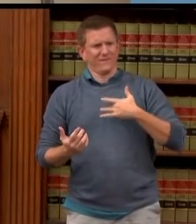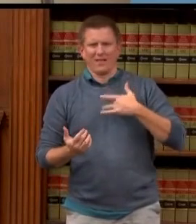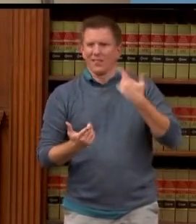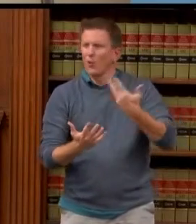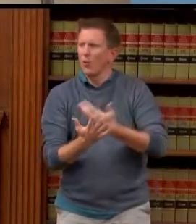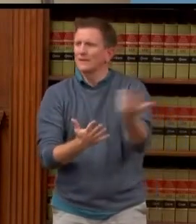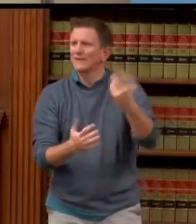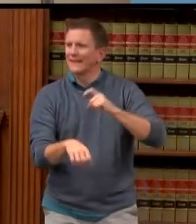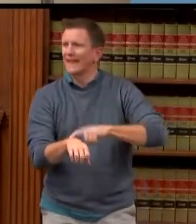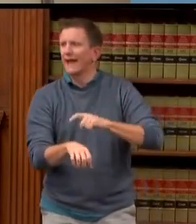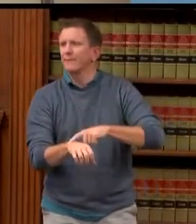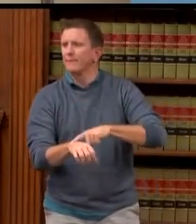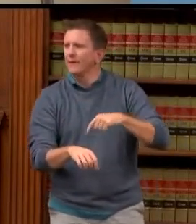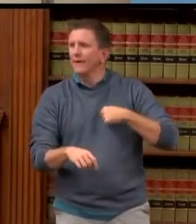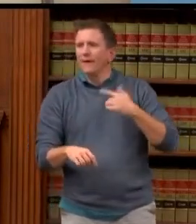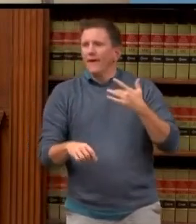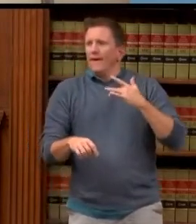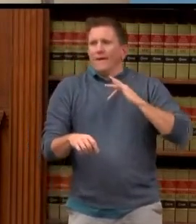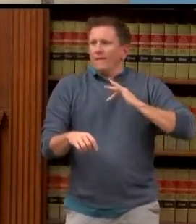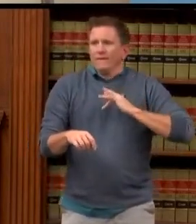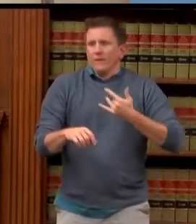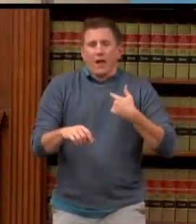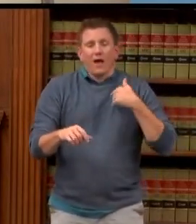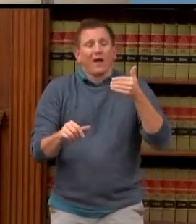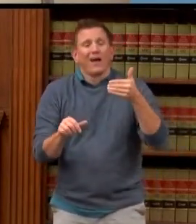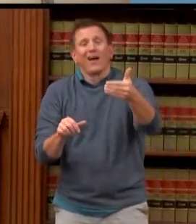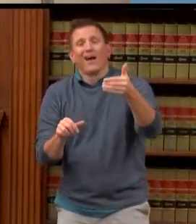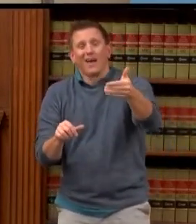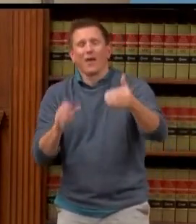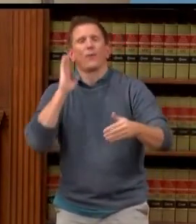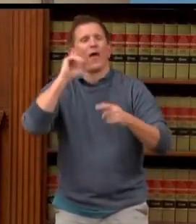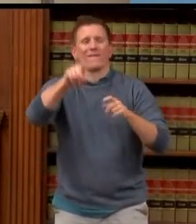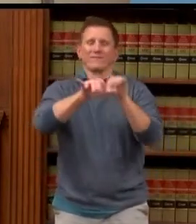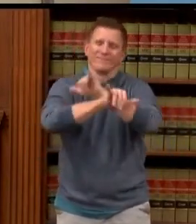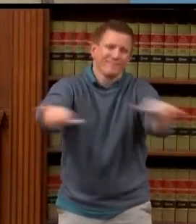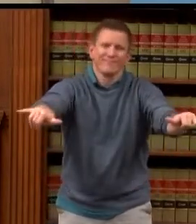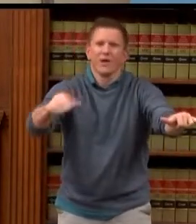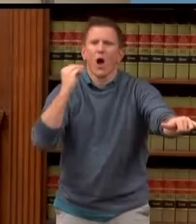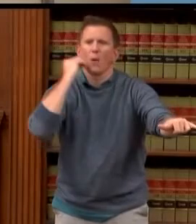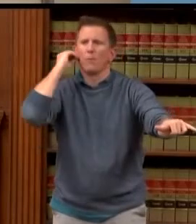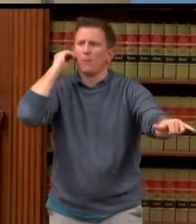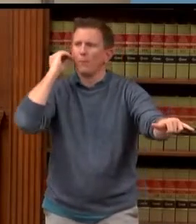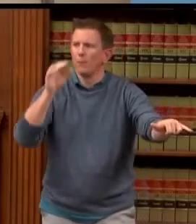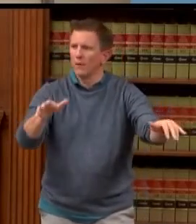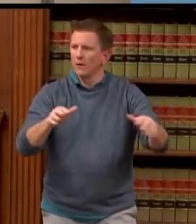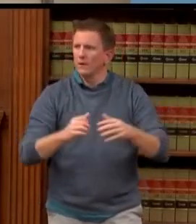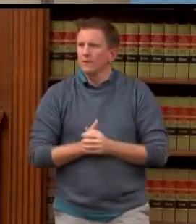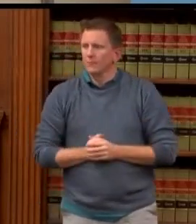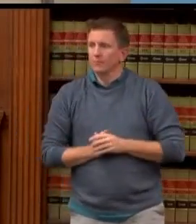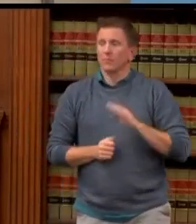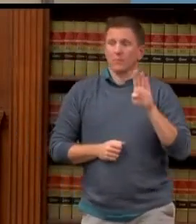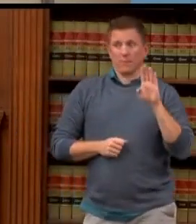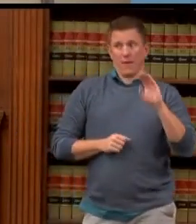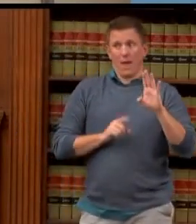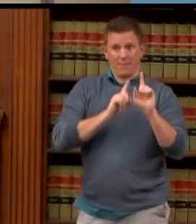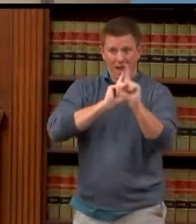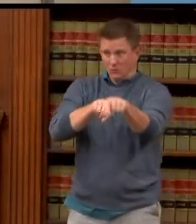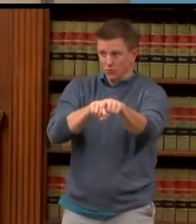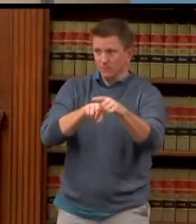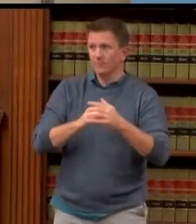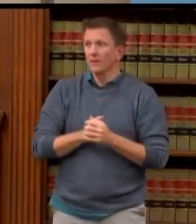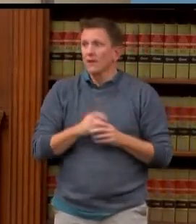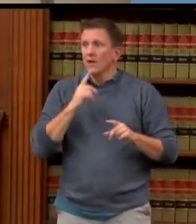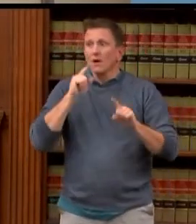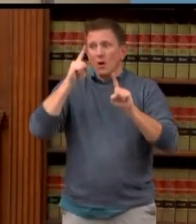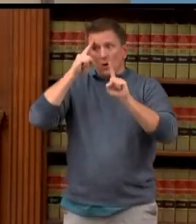order? Well, I don't know that it's inevitable that we're moving towards a stay-at-home order. You know, we're going to work closely with the